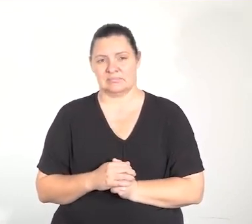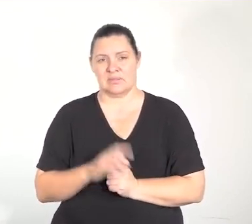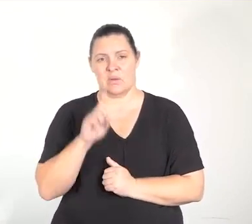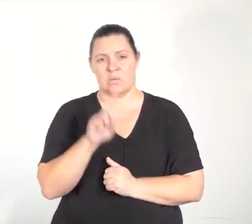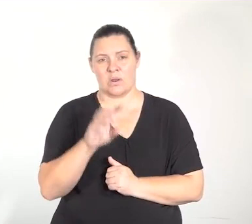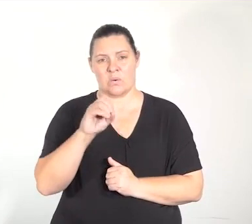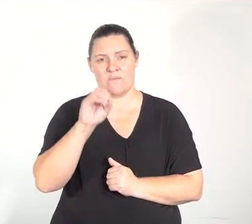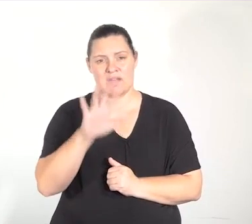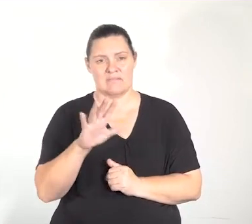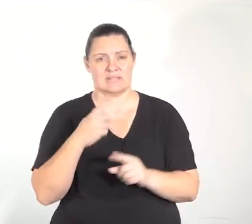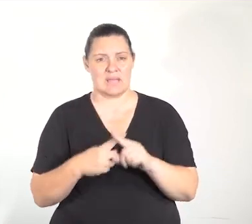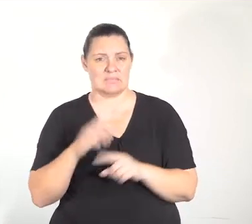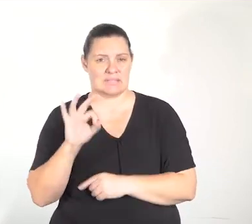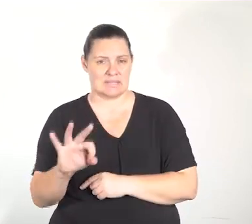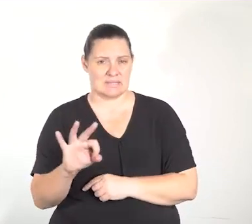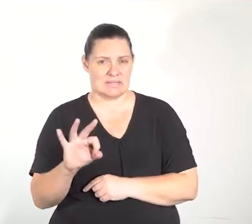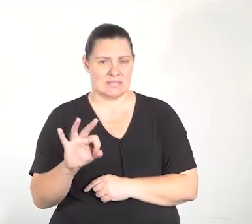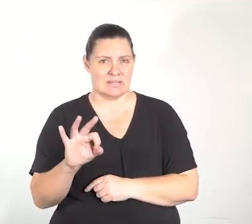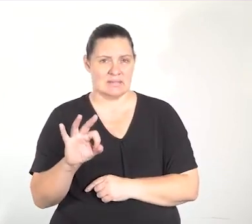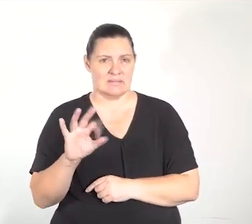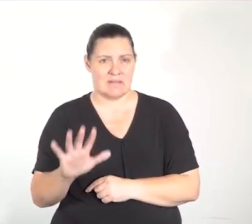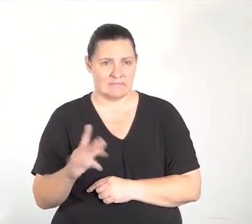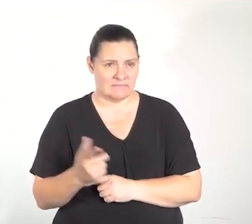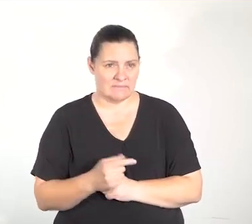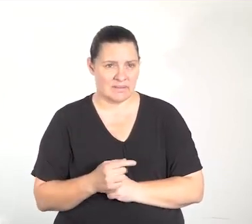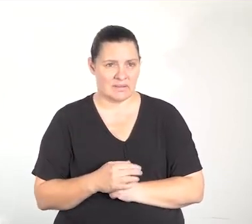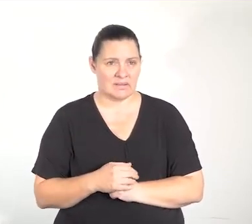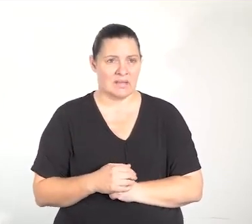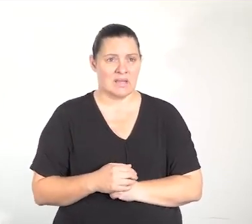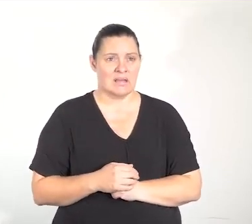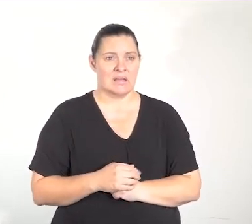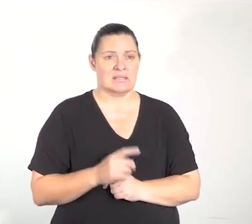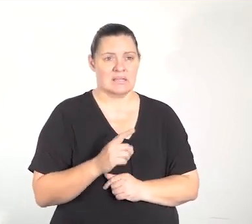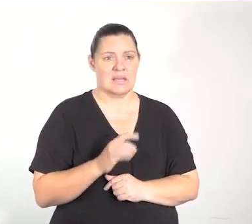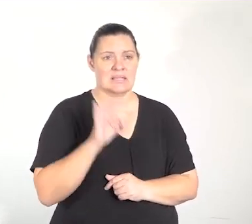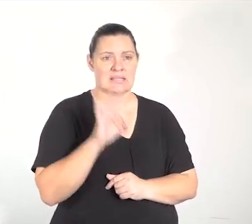What is 105 multiplied by 3? Yes, it is